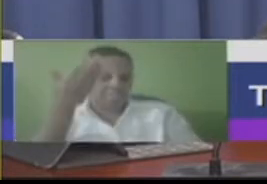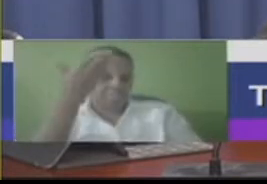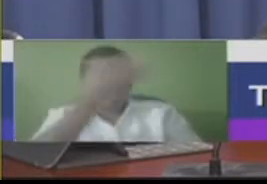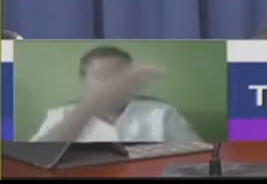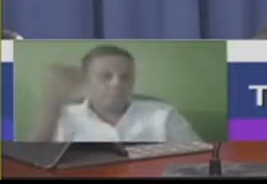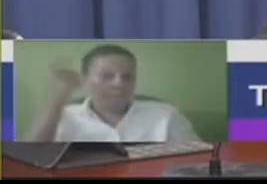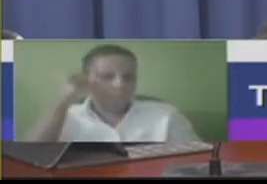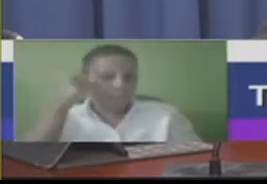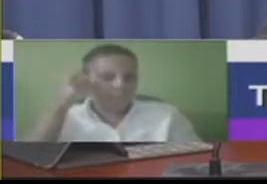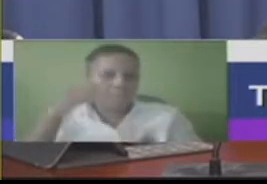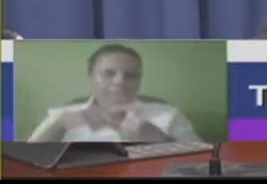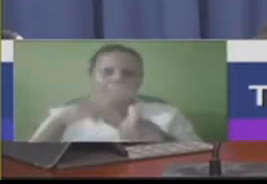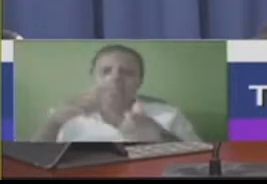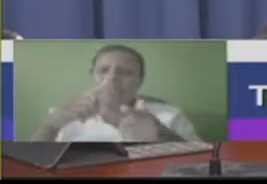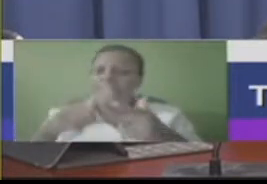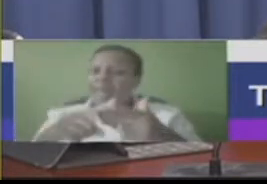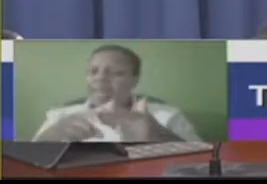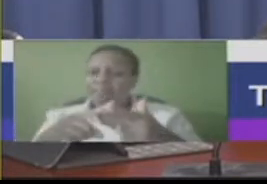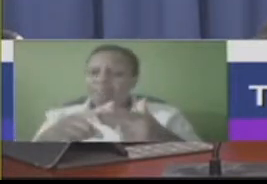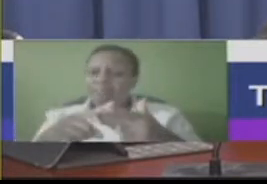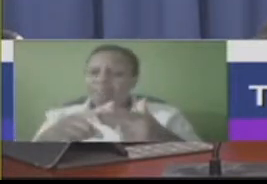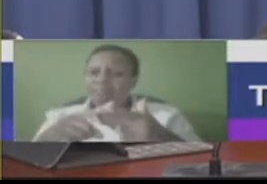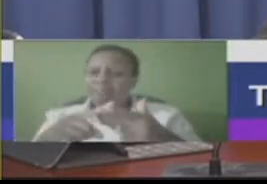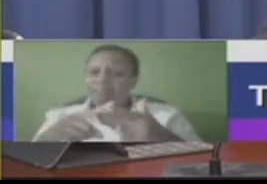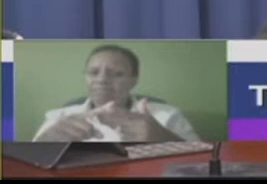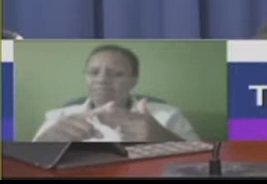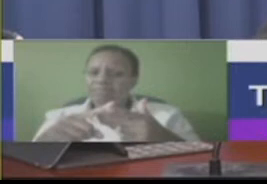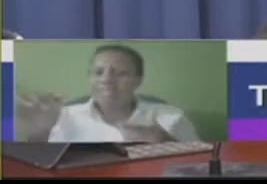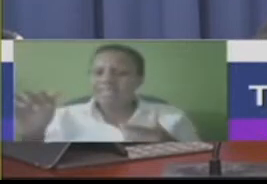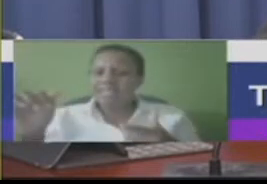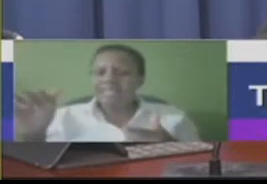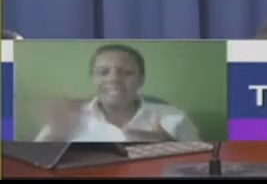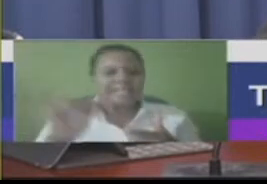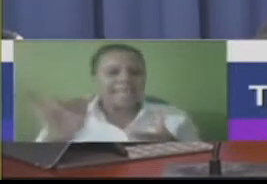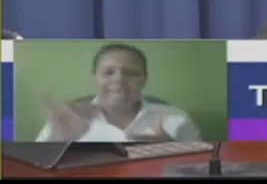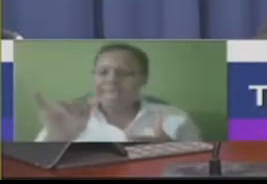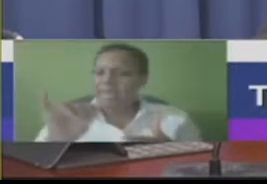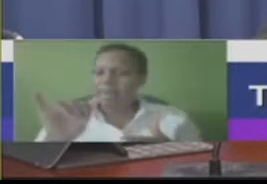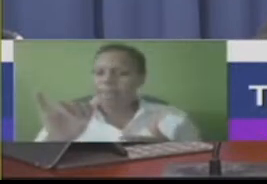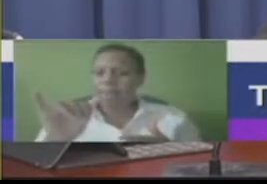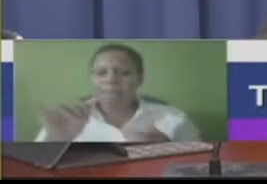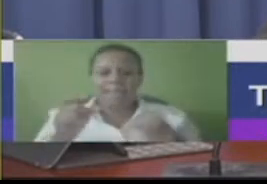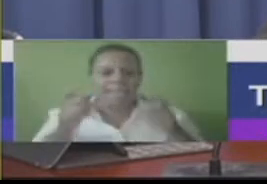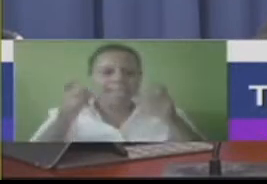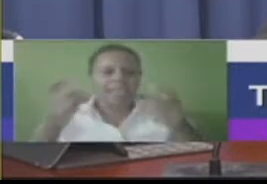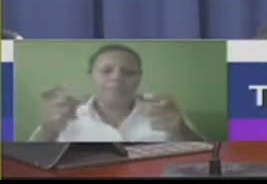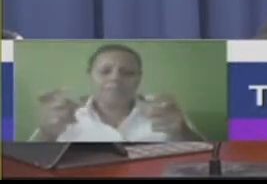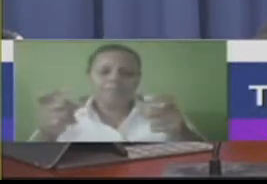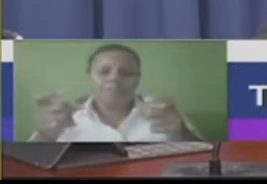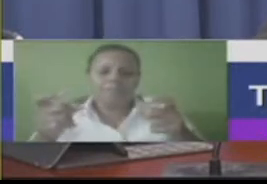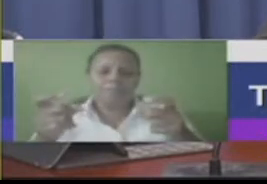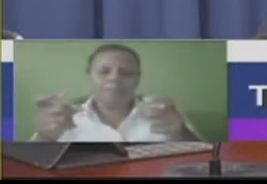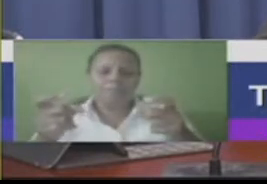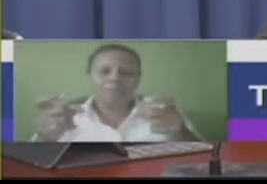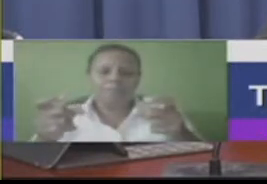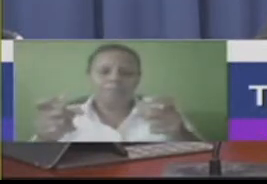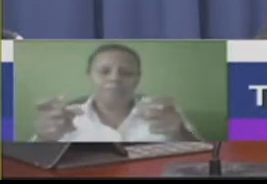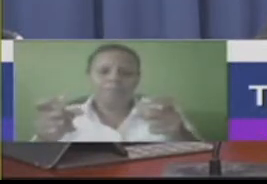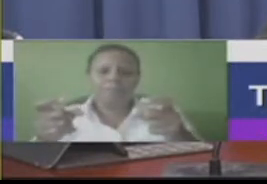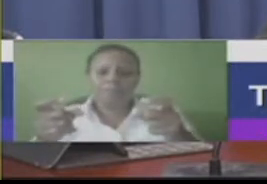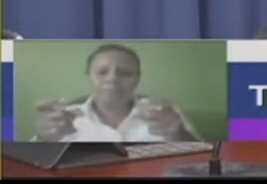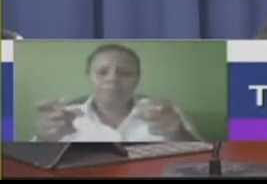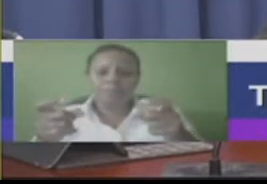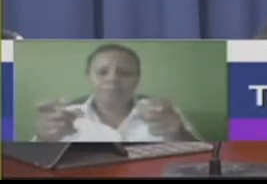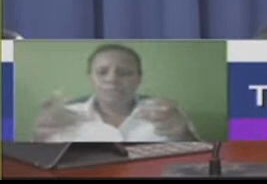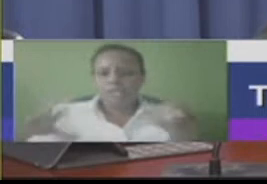we got the gift of 100,000. His Excellency, the Ambassador to China, made a similar request. And as we did it